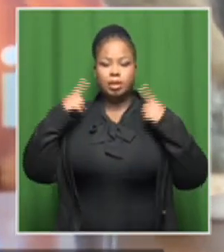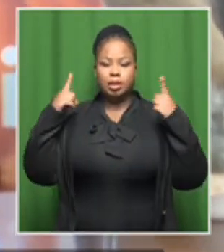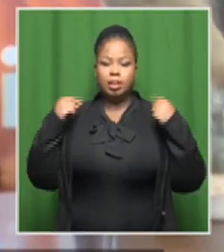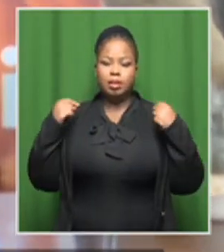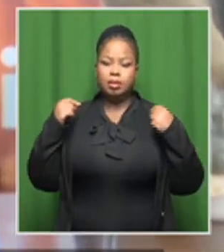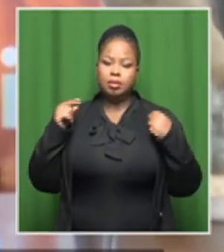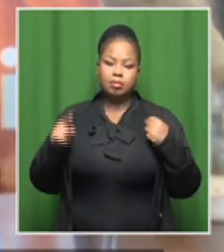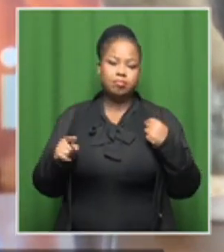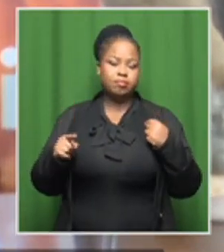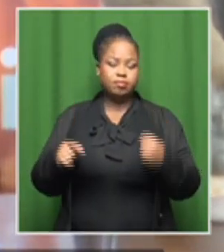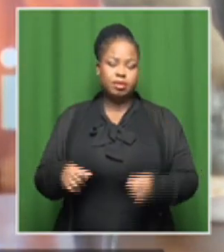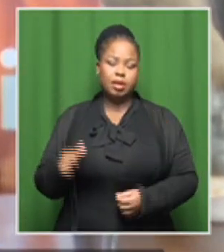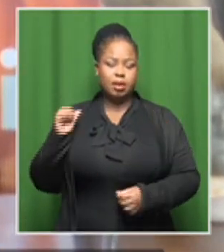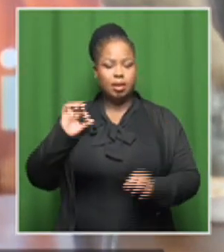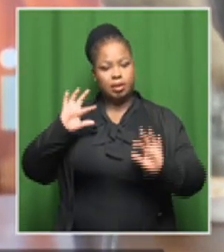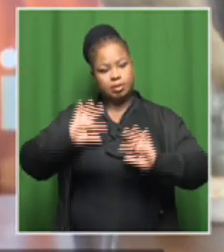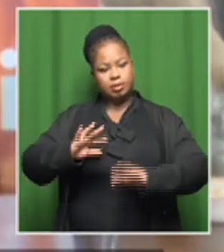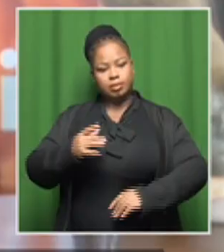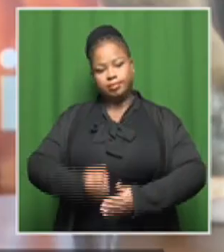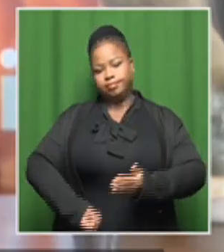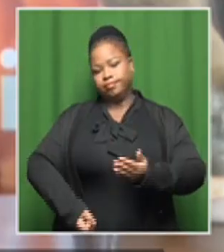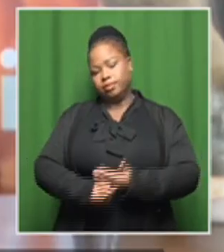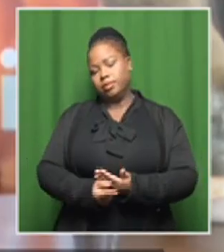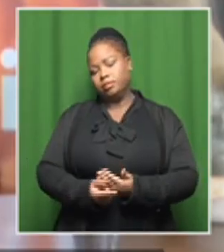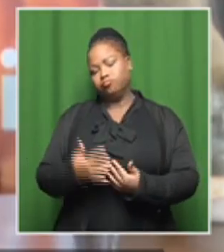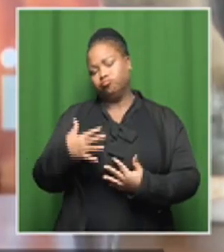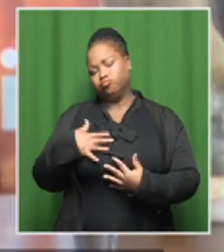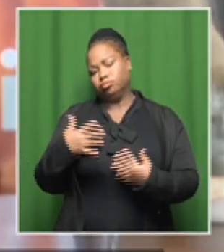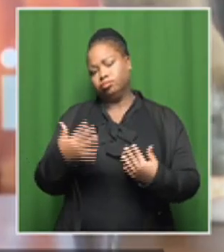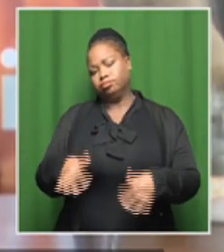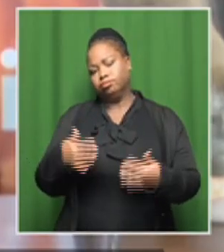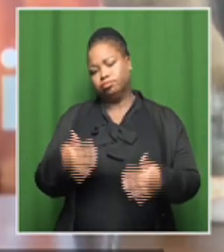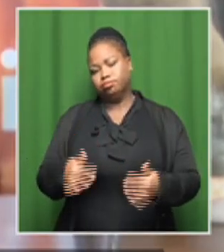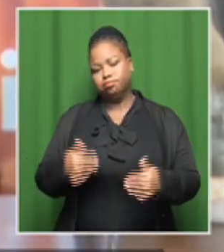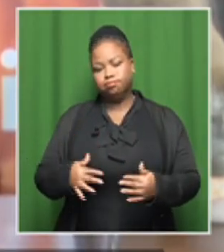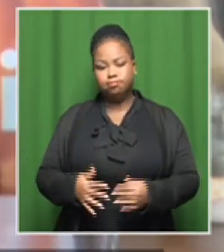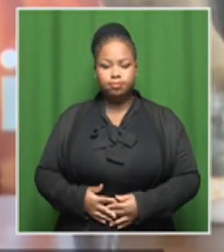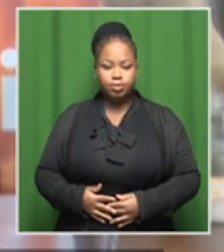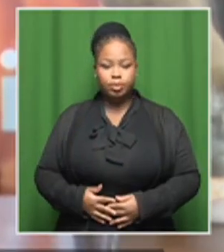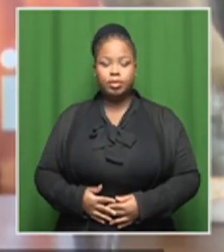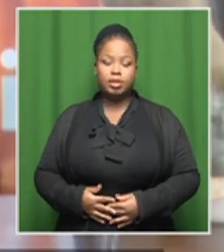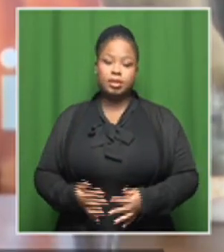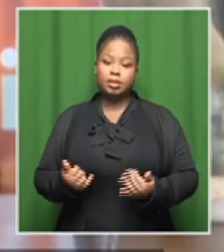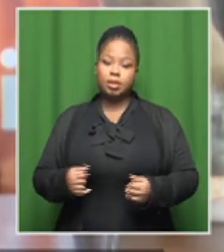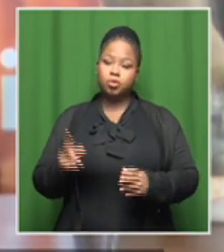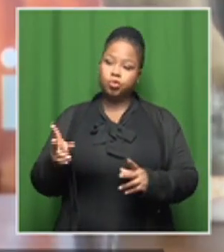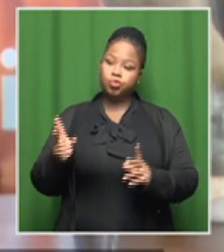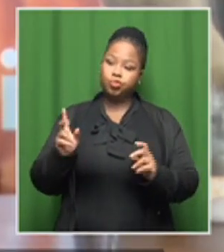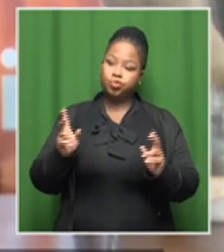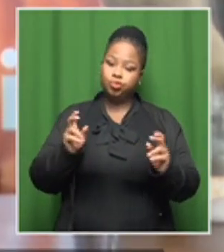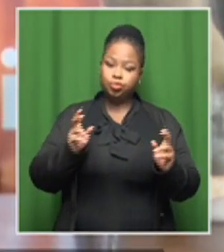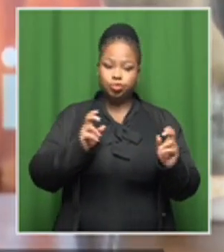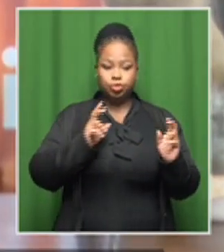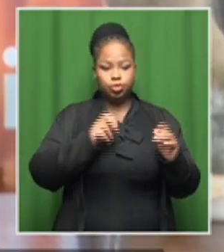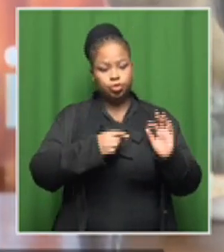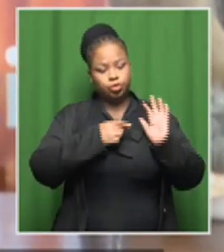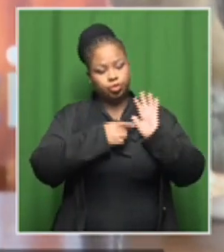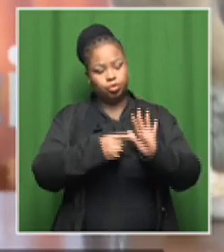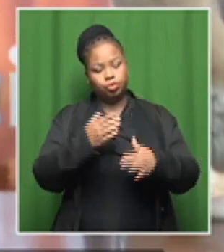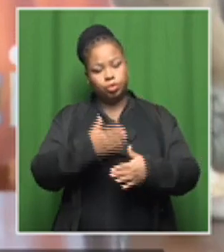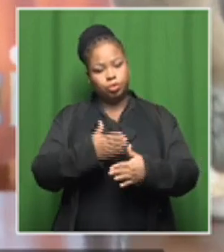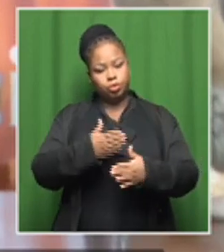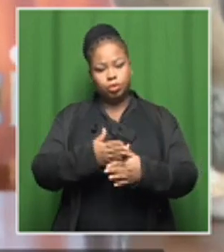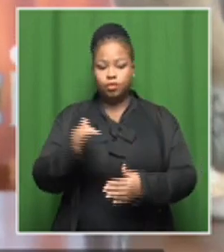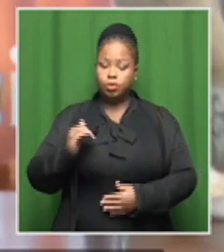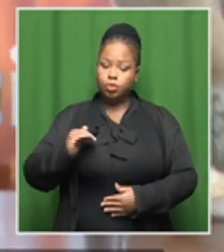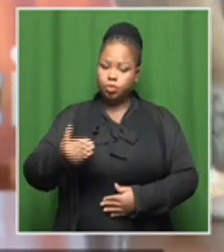went off last night, and with much aplomb, I must say, and just getting to listen and showcase the work of